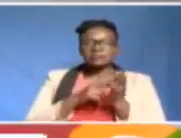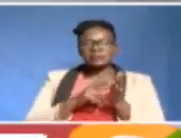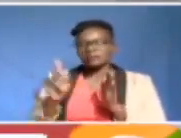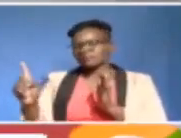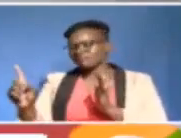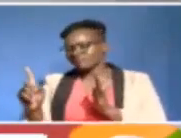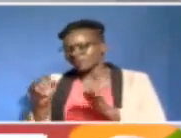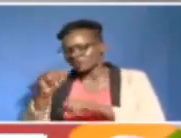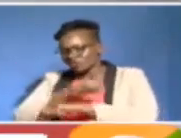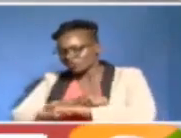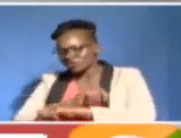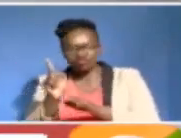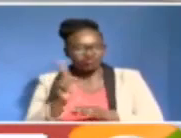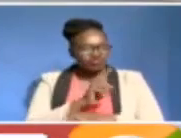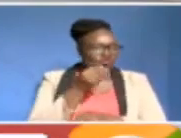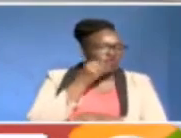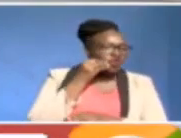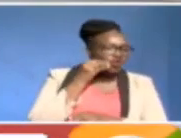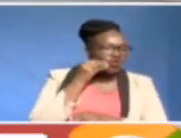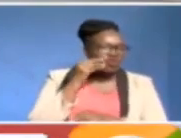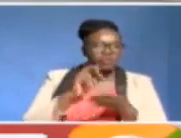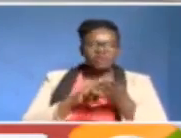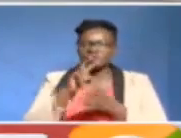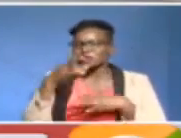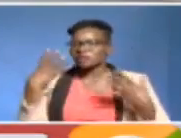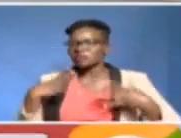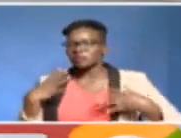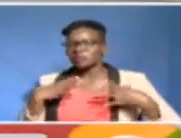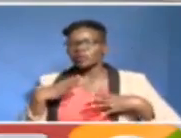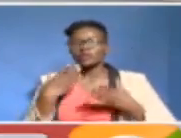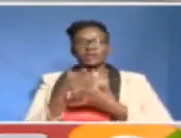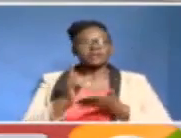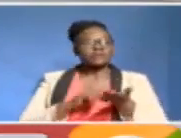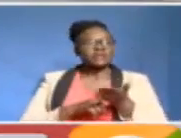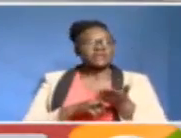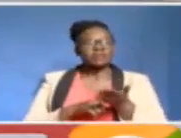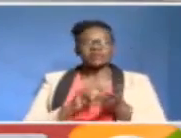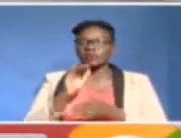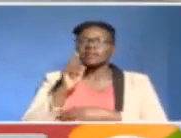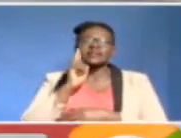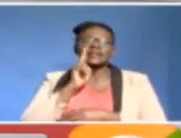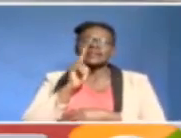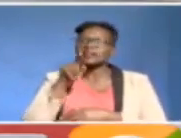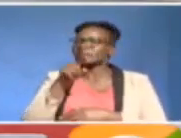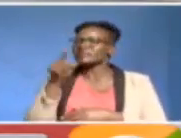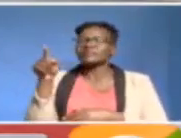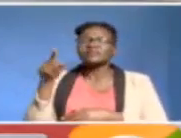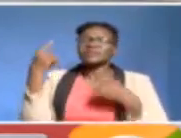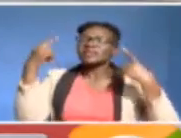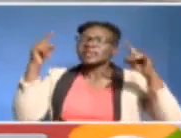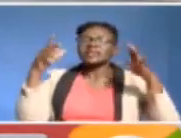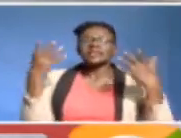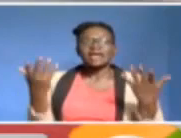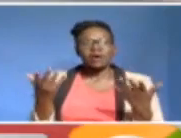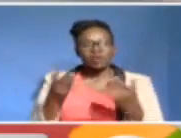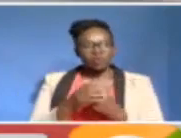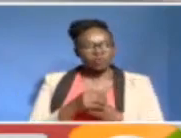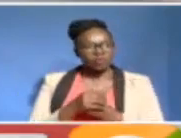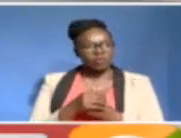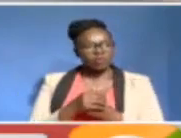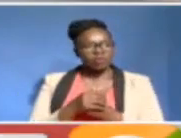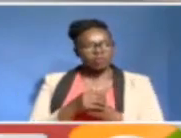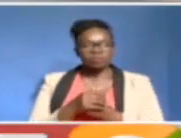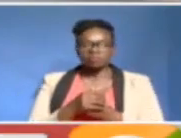it's not easy. So you see people out there, and maybe you can even ask your auntie, how did they make it to that place? They tell you, where's the